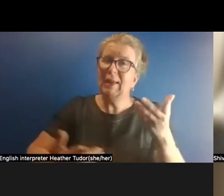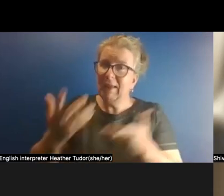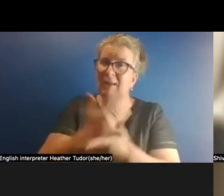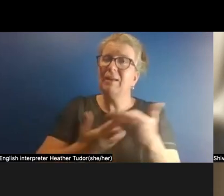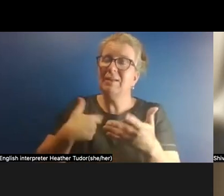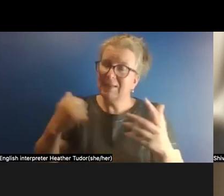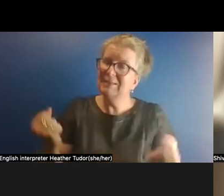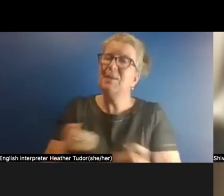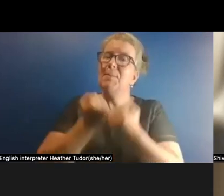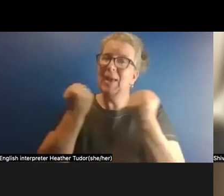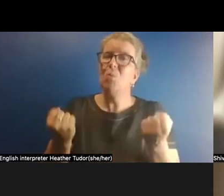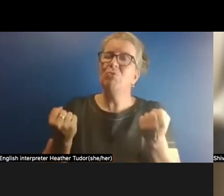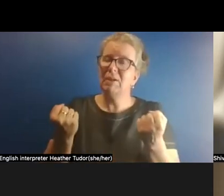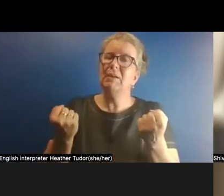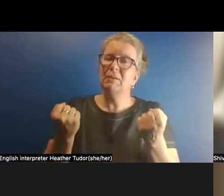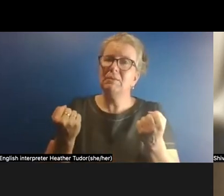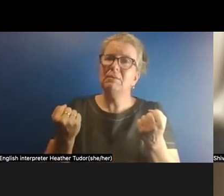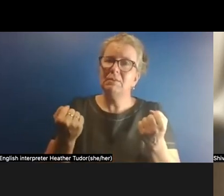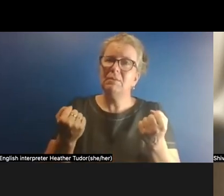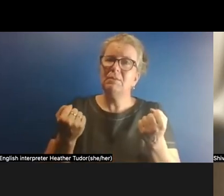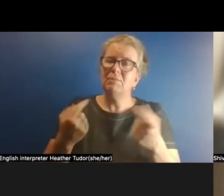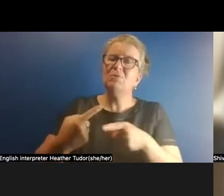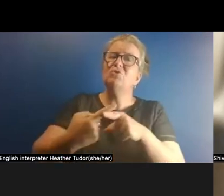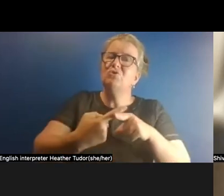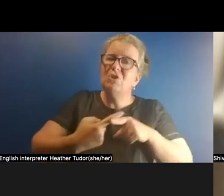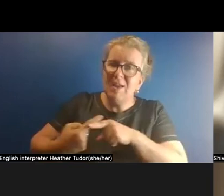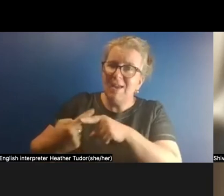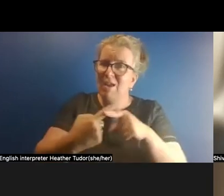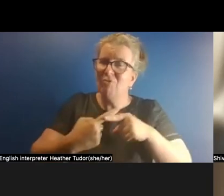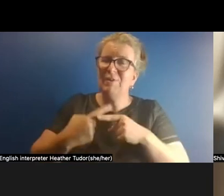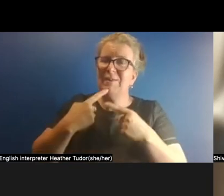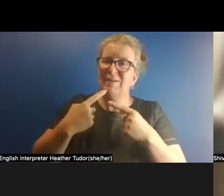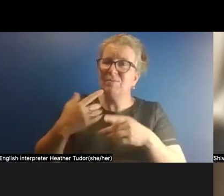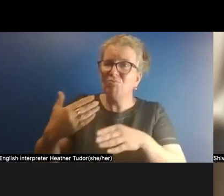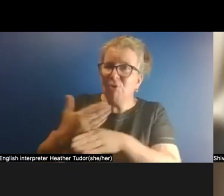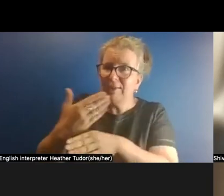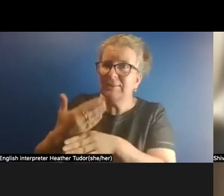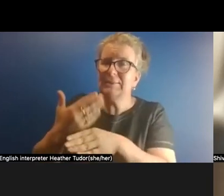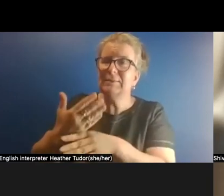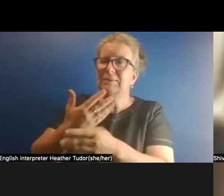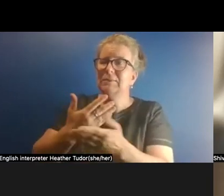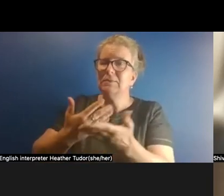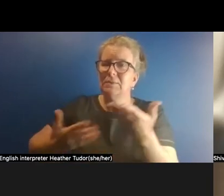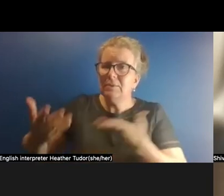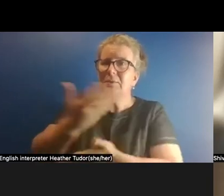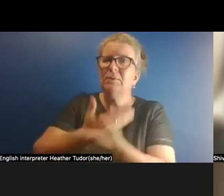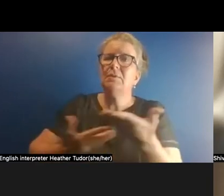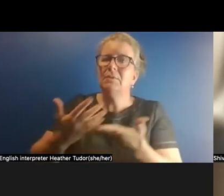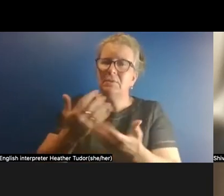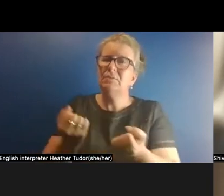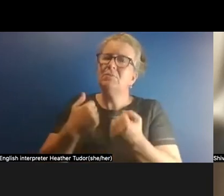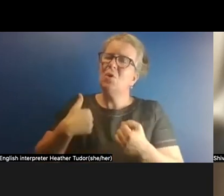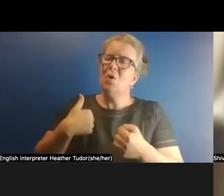is a practice, and sharing as a practice as well. And yeah, I wanted to say